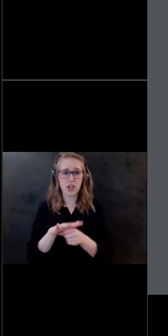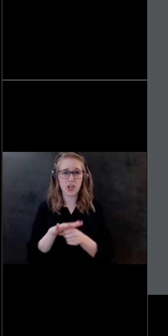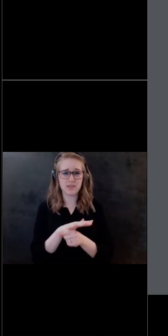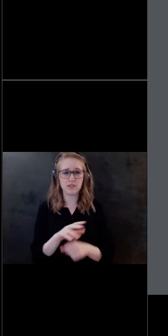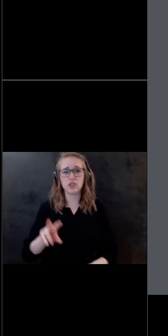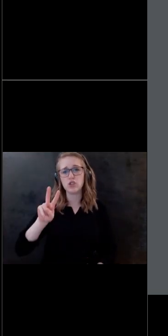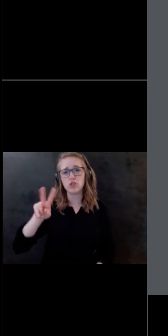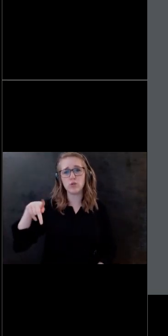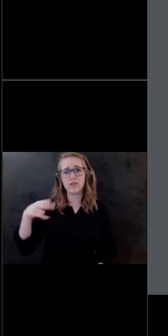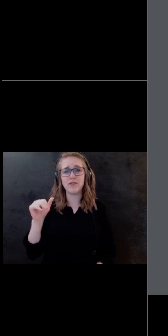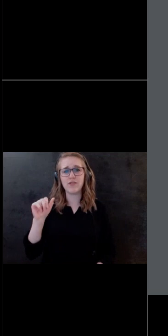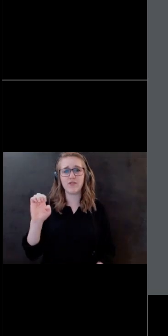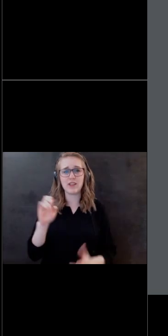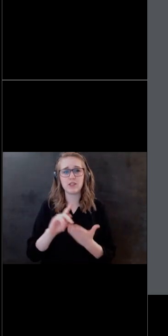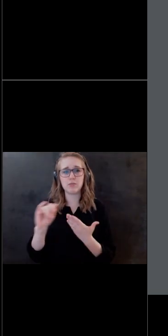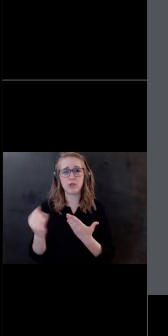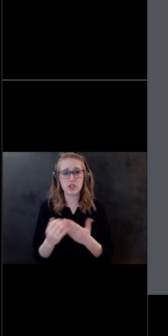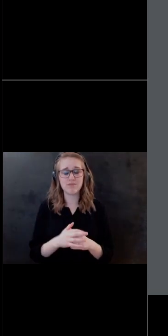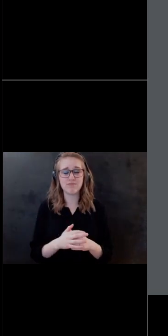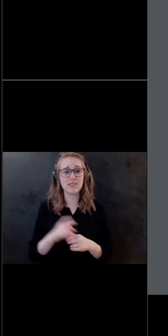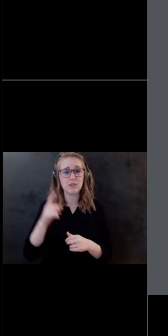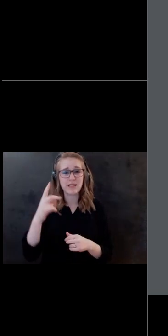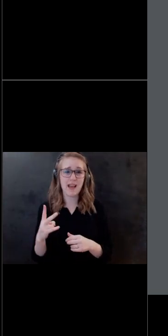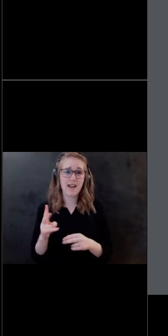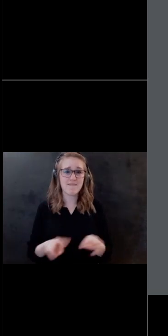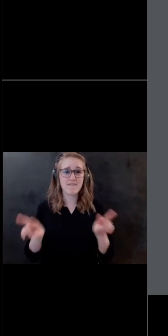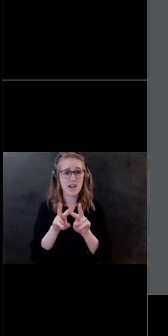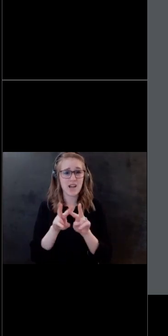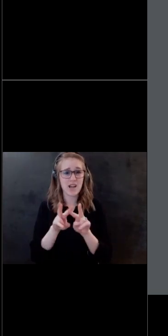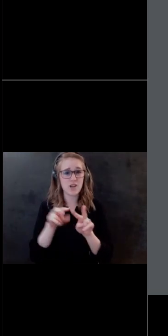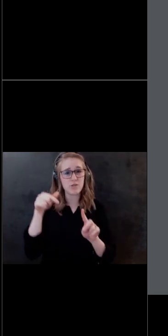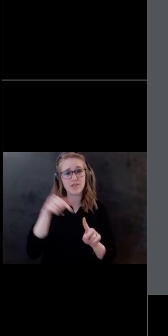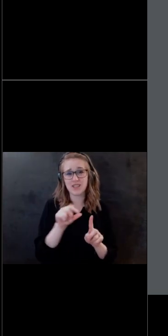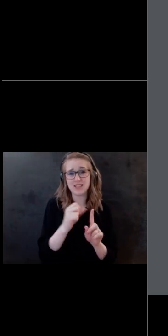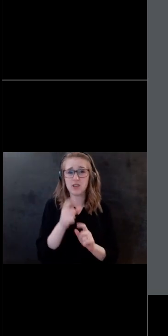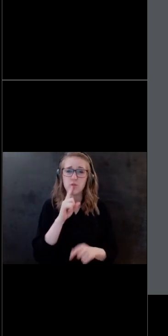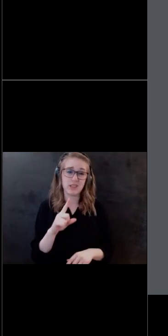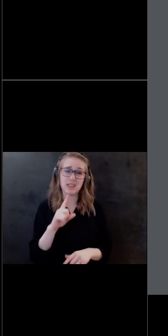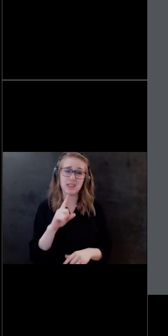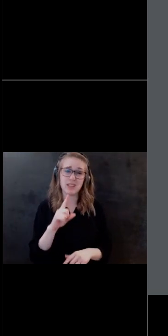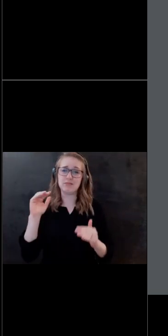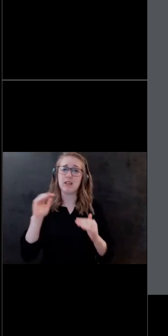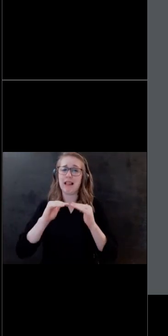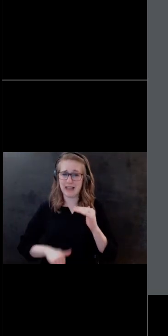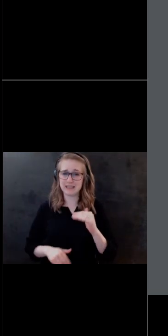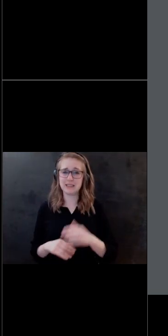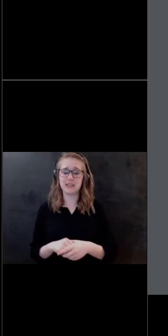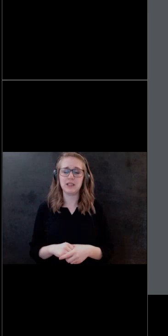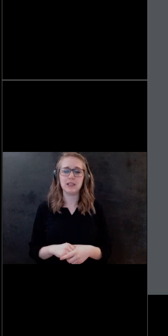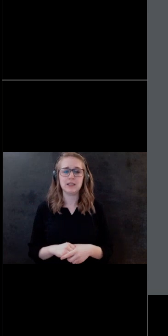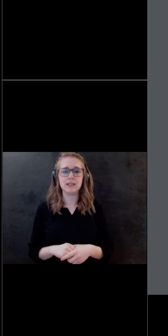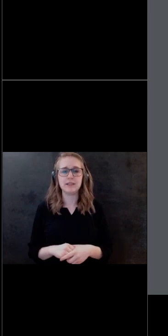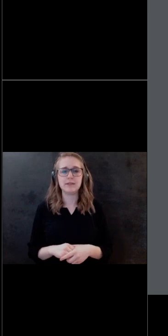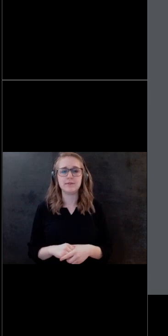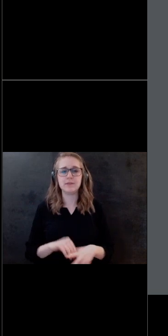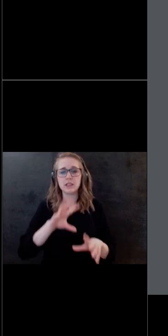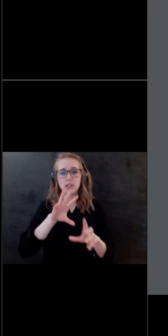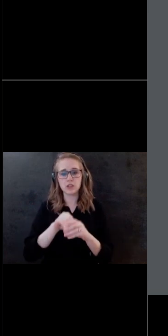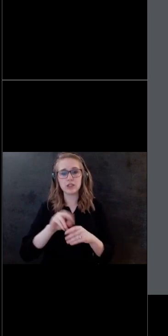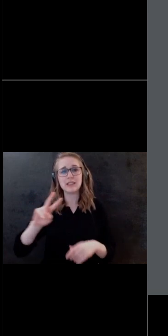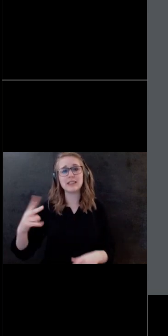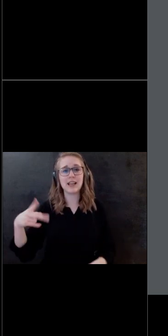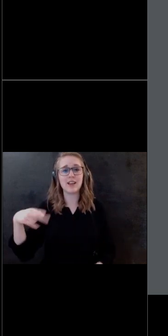two-phase project, and it was for half the value of the site, or much less, actually. It included a second